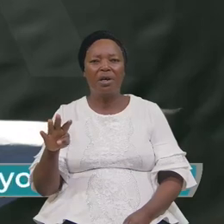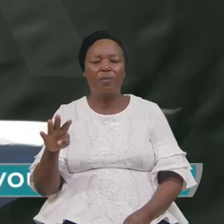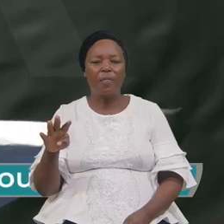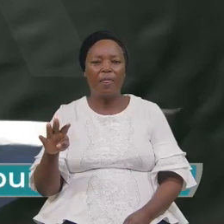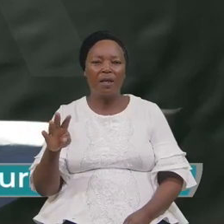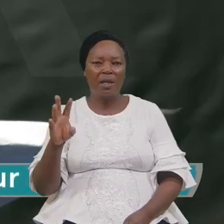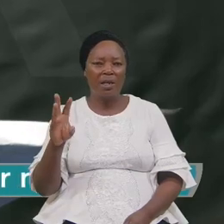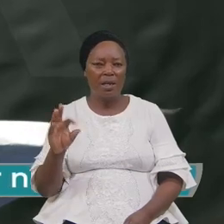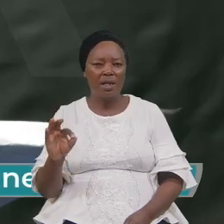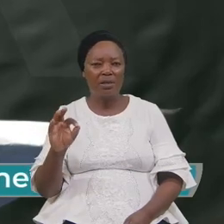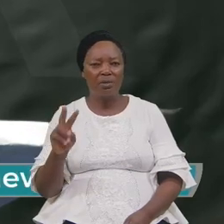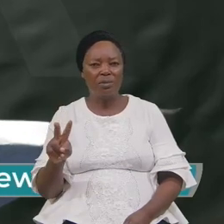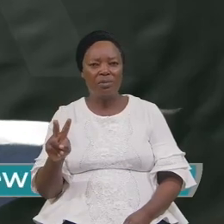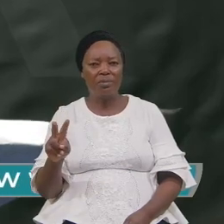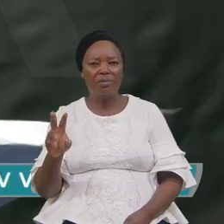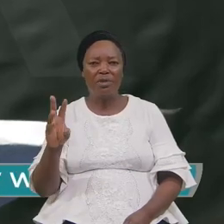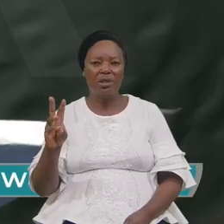234-915-444-9263.